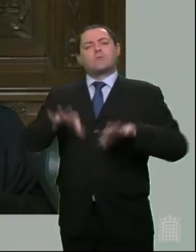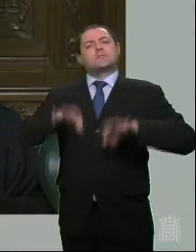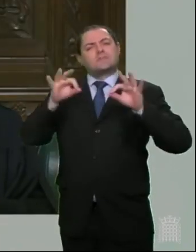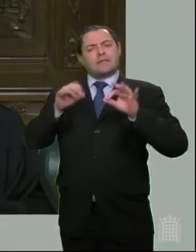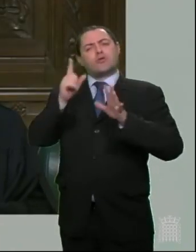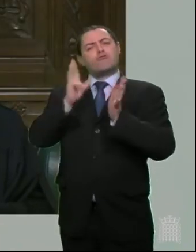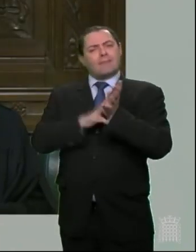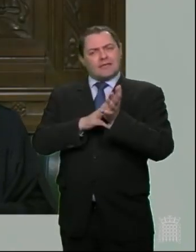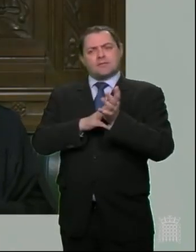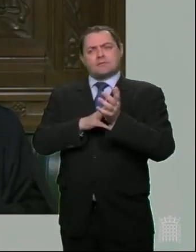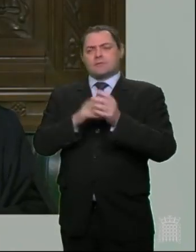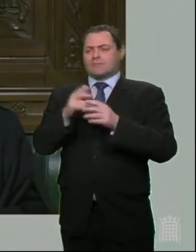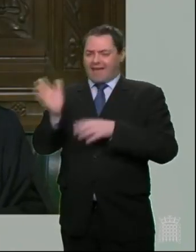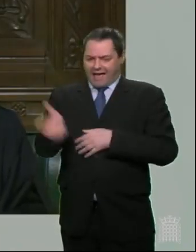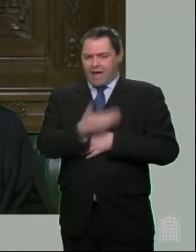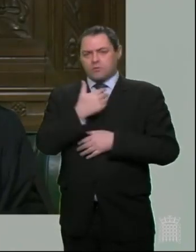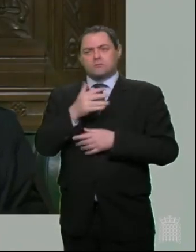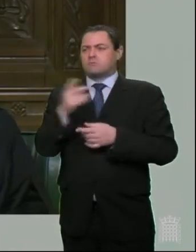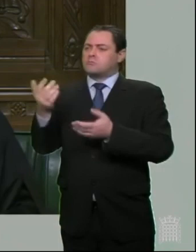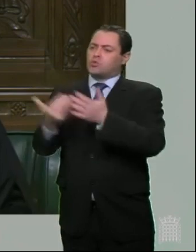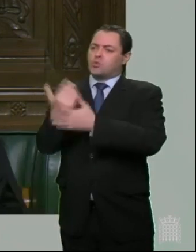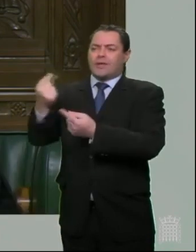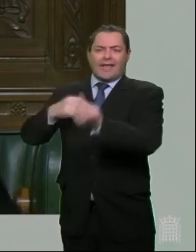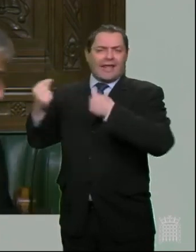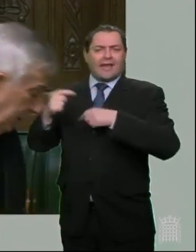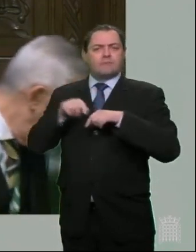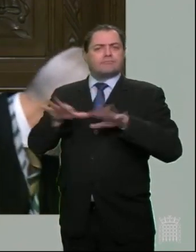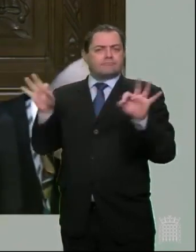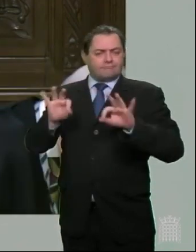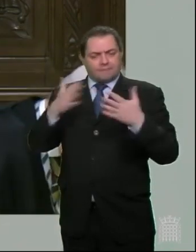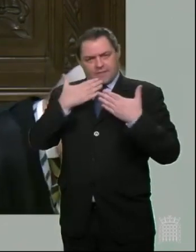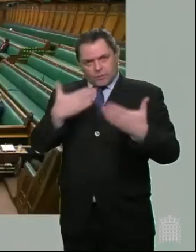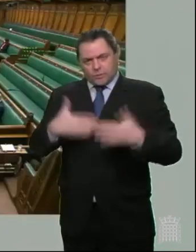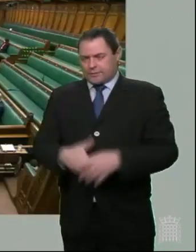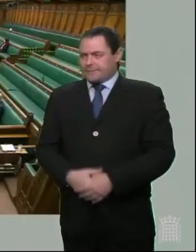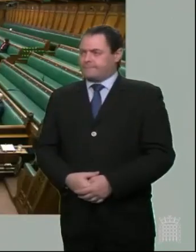suspending the House for 3 minutes to enable the necessary arrangements for the next business. Order.